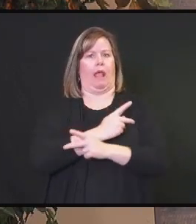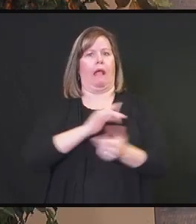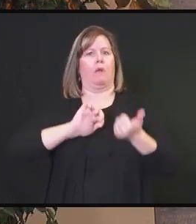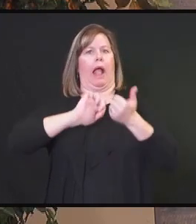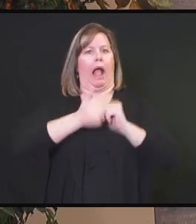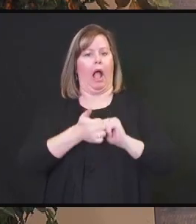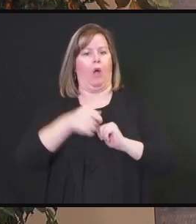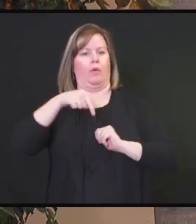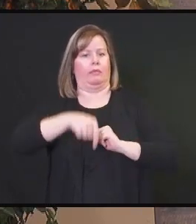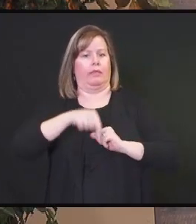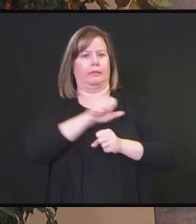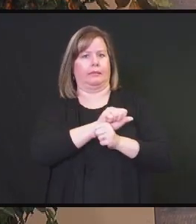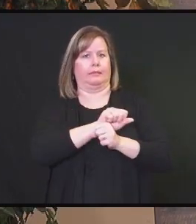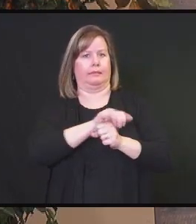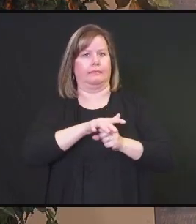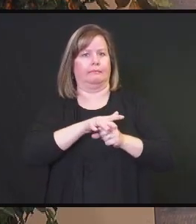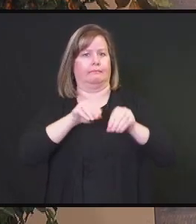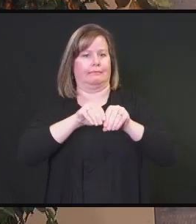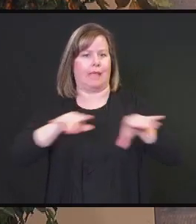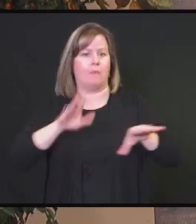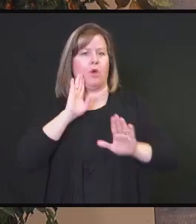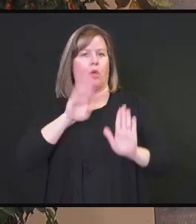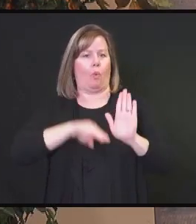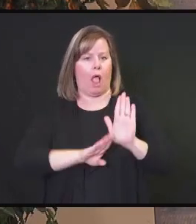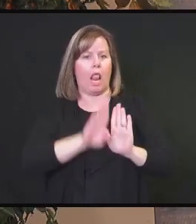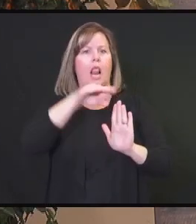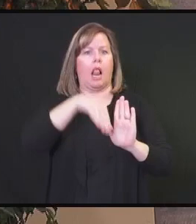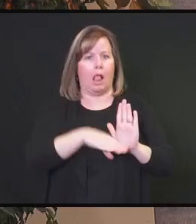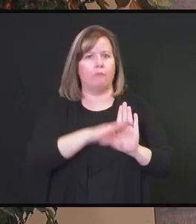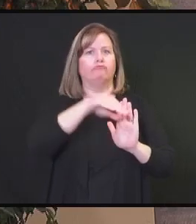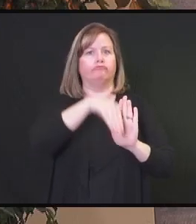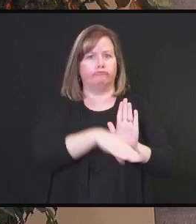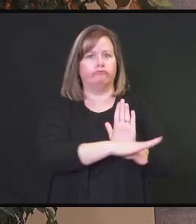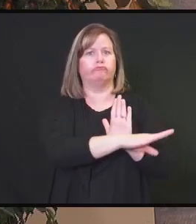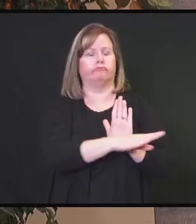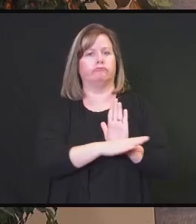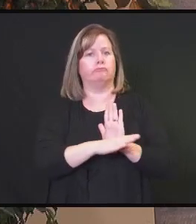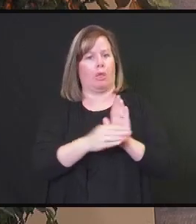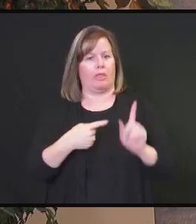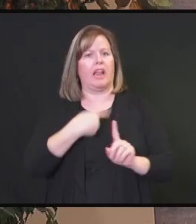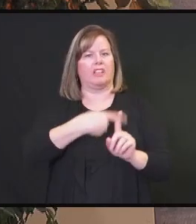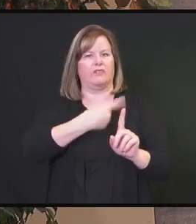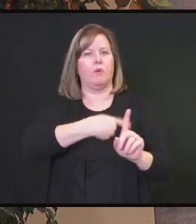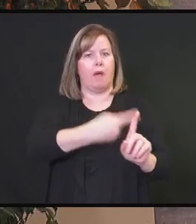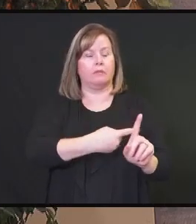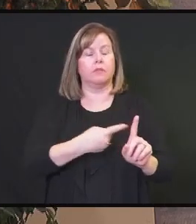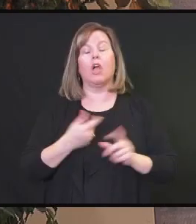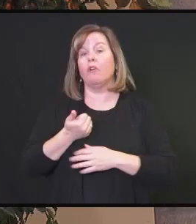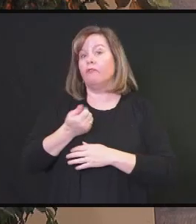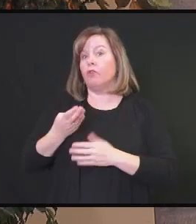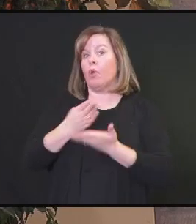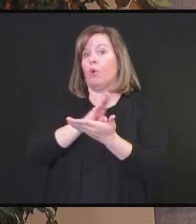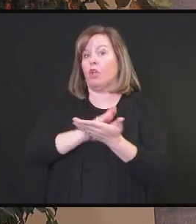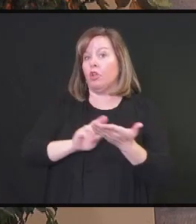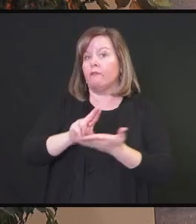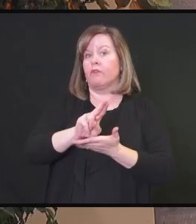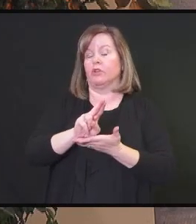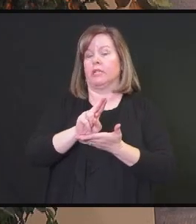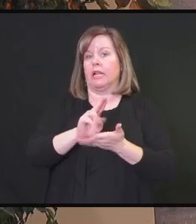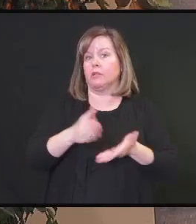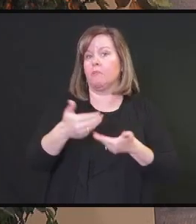few months, you can do that. There's quite a few very reputable universities now that are providing that sort of modeling